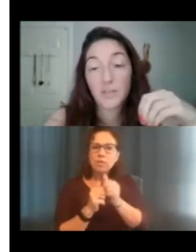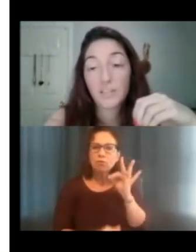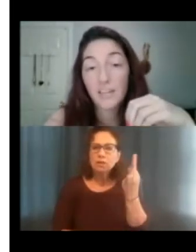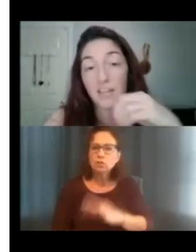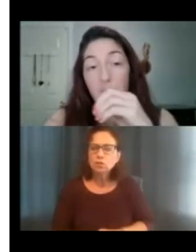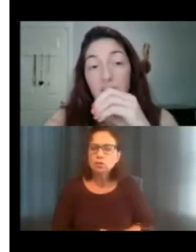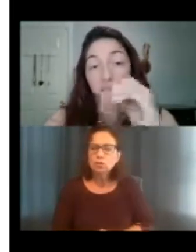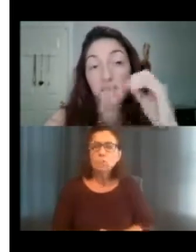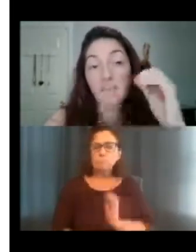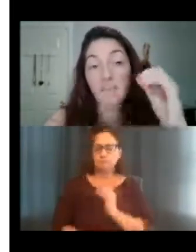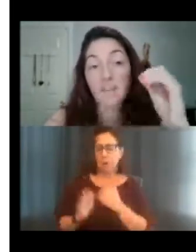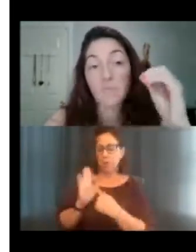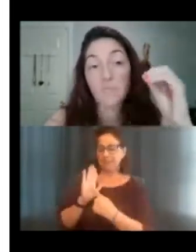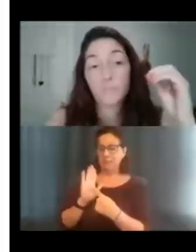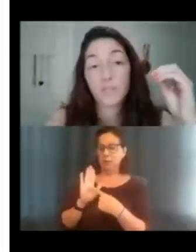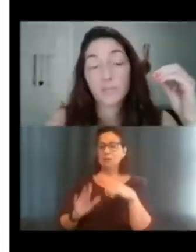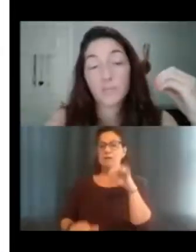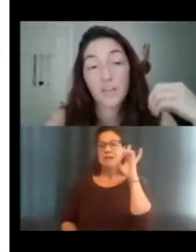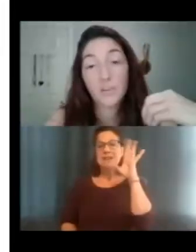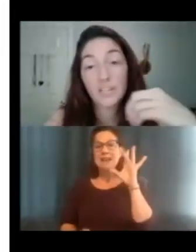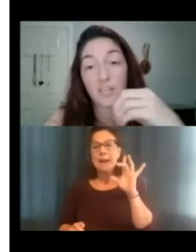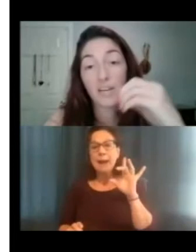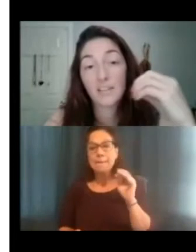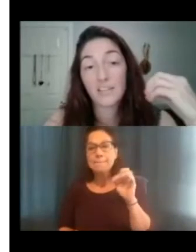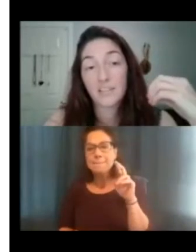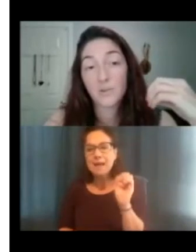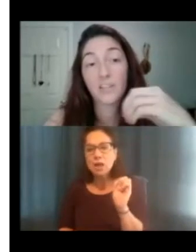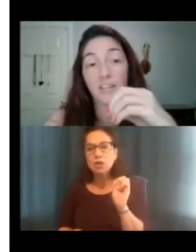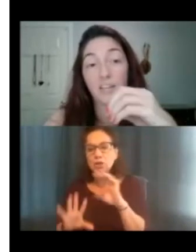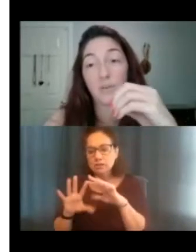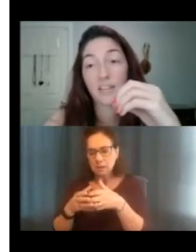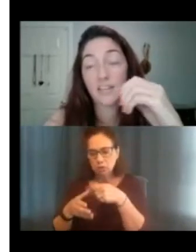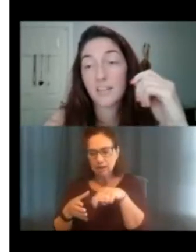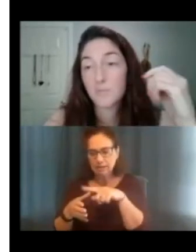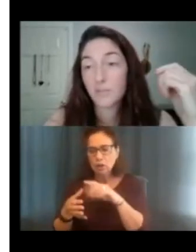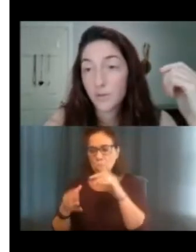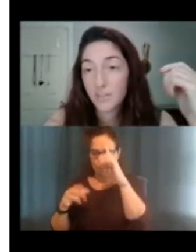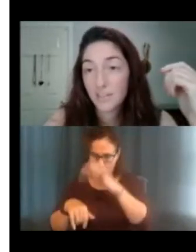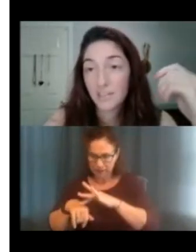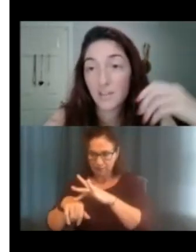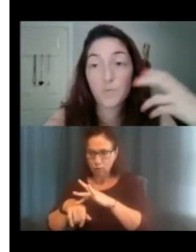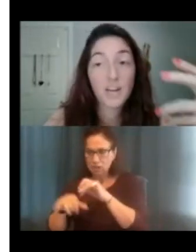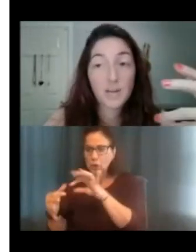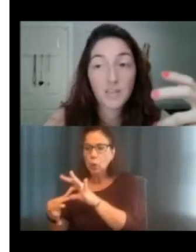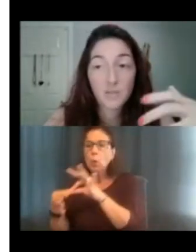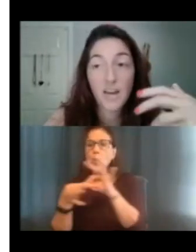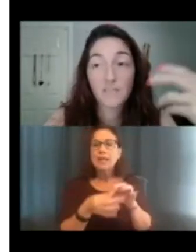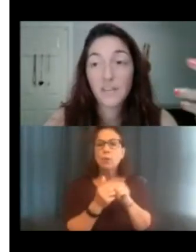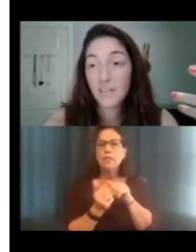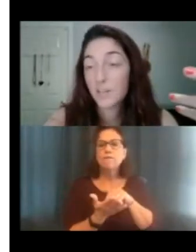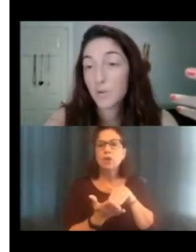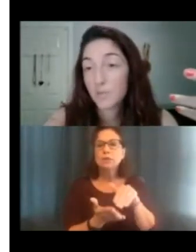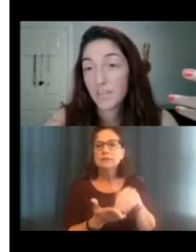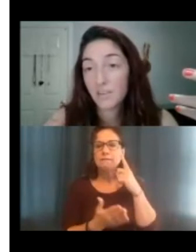that actually in the nightmare subjects, perseveration rate is correlated with nightmare frequency. So the more nightmares you